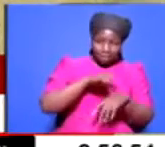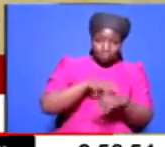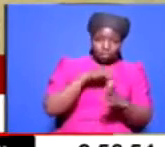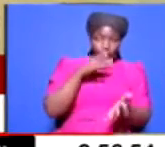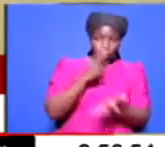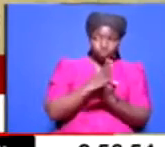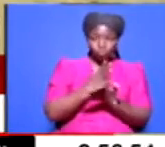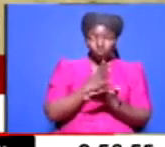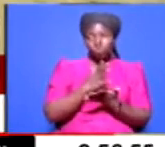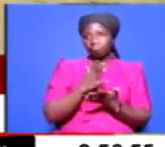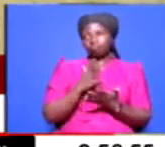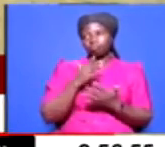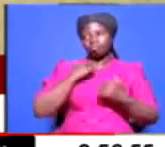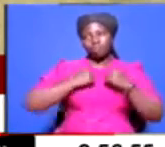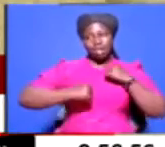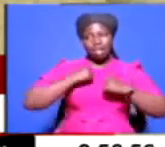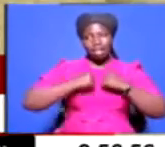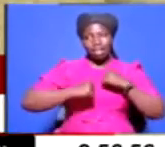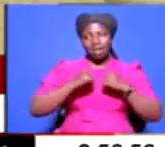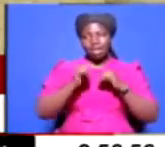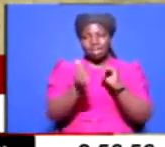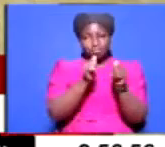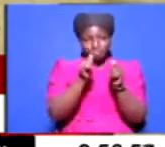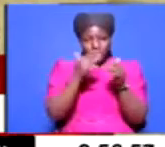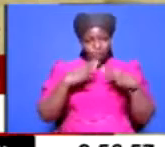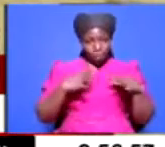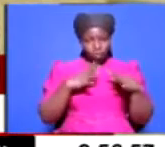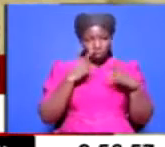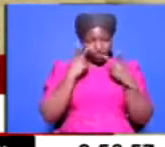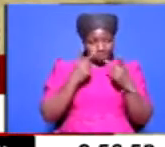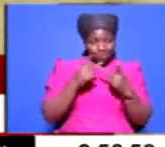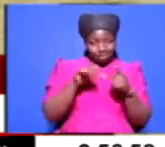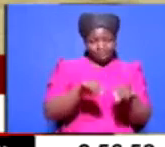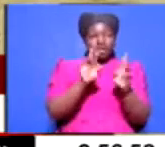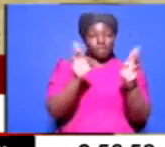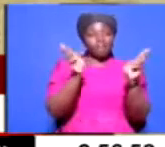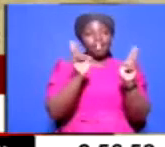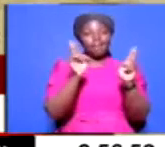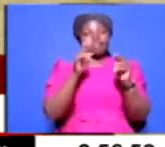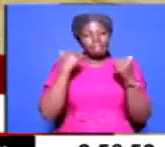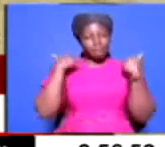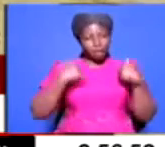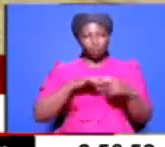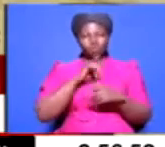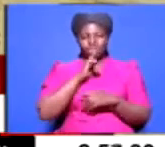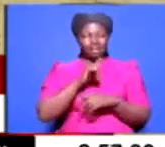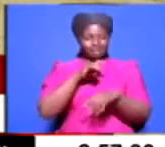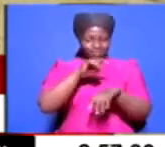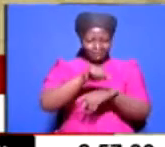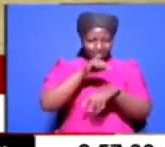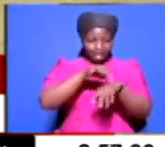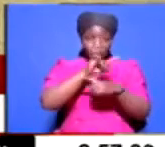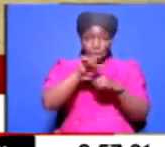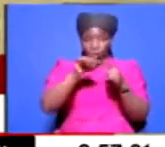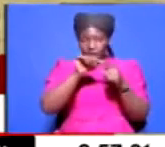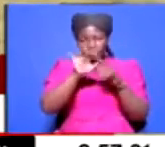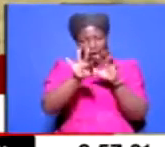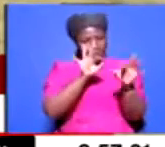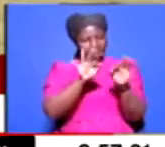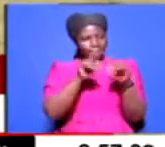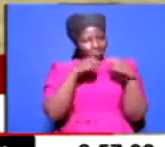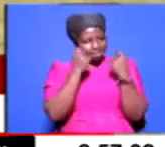the athletes we have gone, we have seen, are ready, and I'm sure this time round, when we select the team in